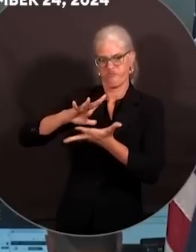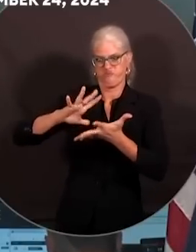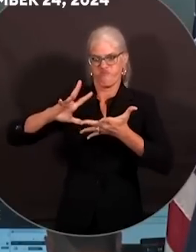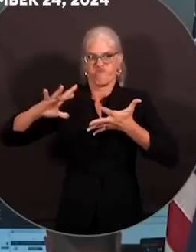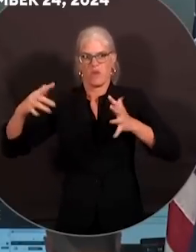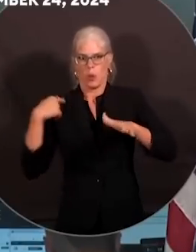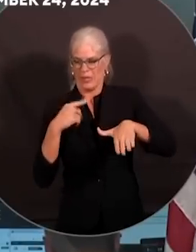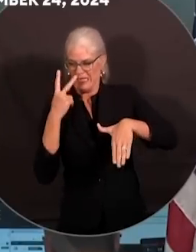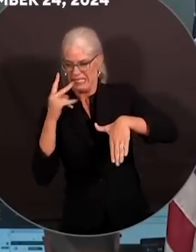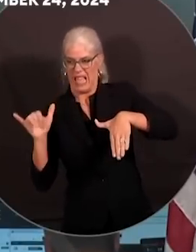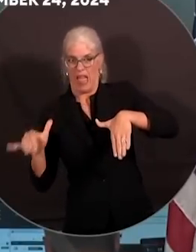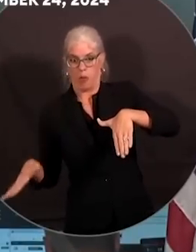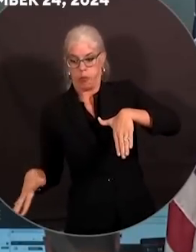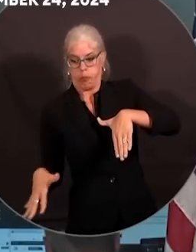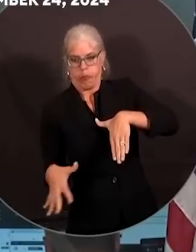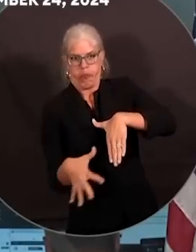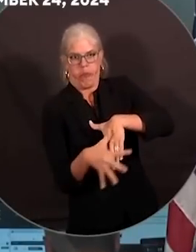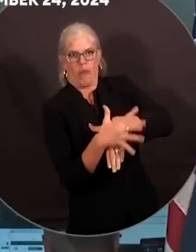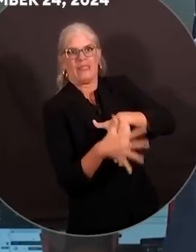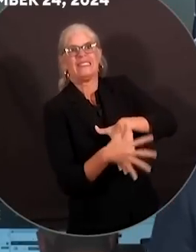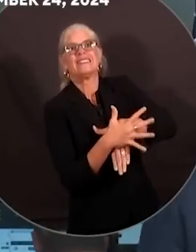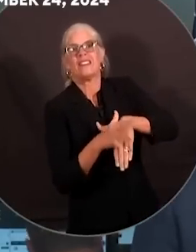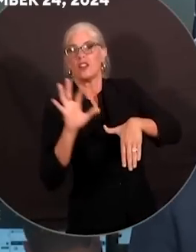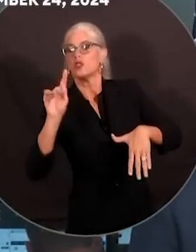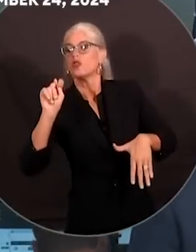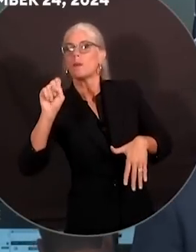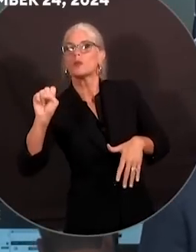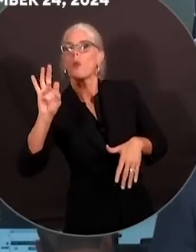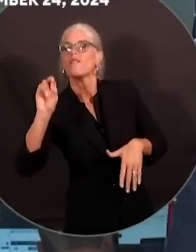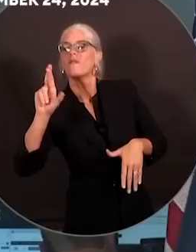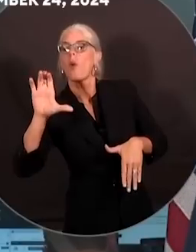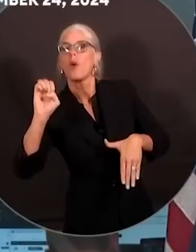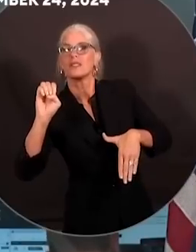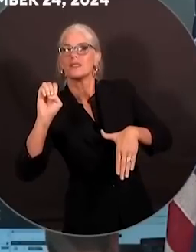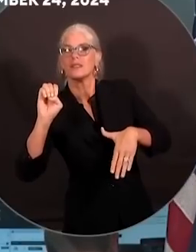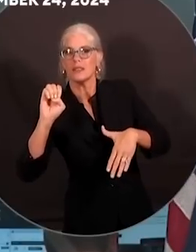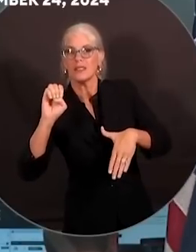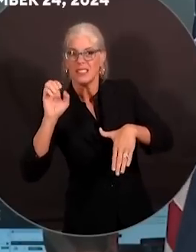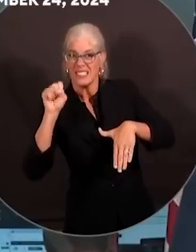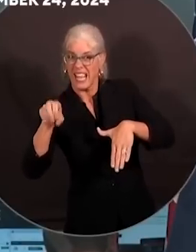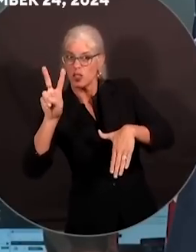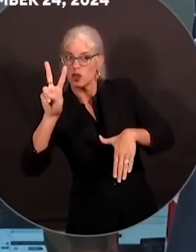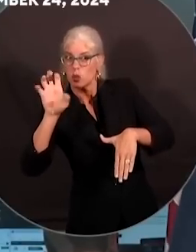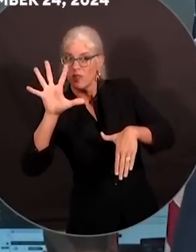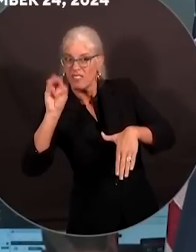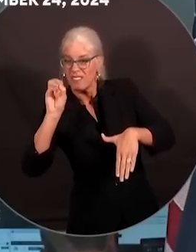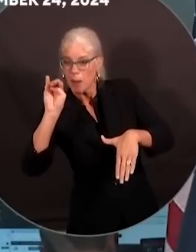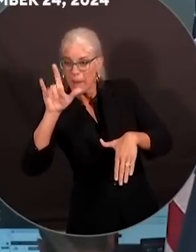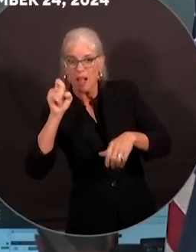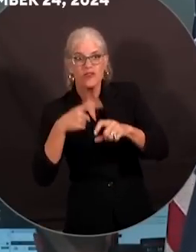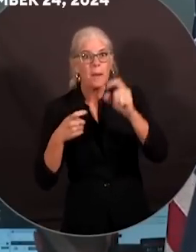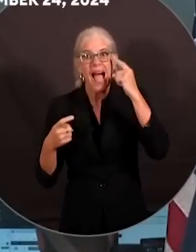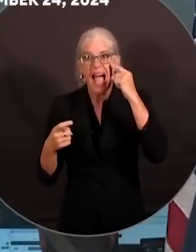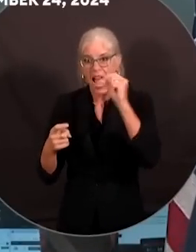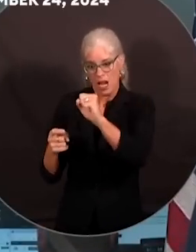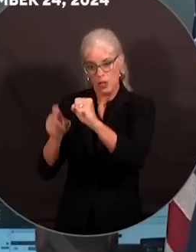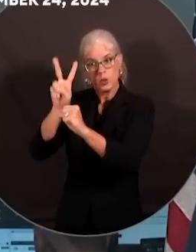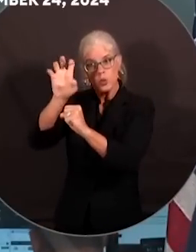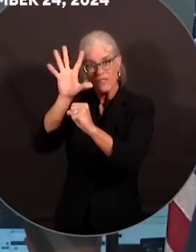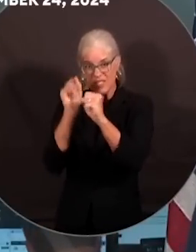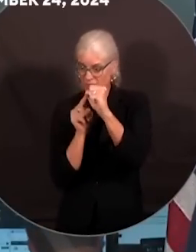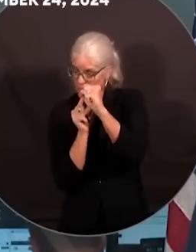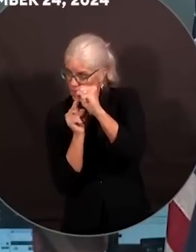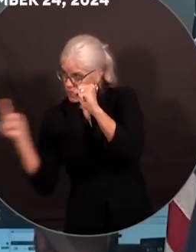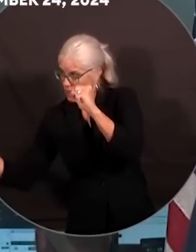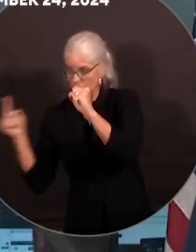have tropical storm force winds in excess of 250 miles from the center. That will encompass most of the